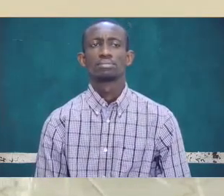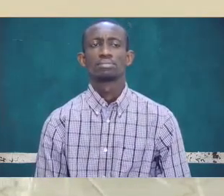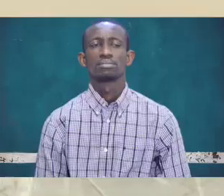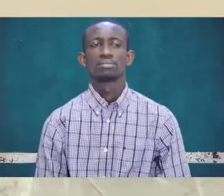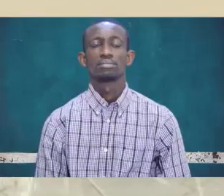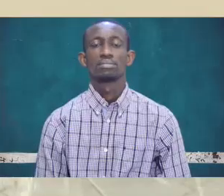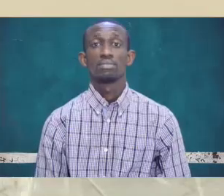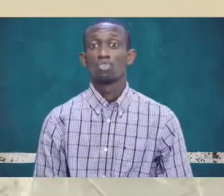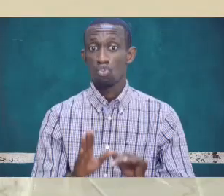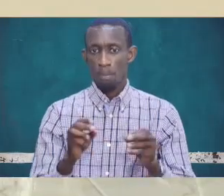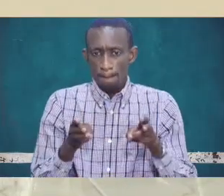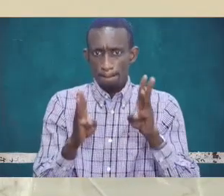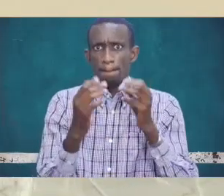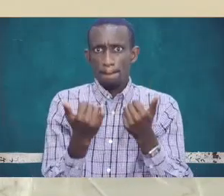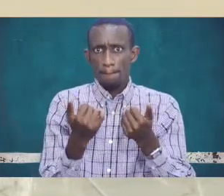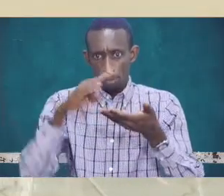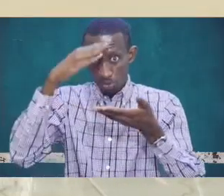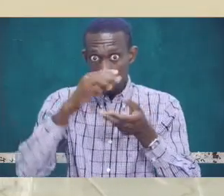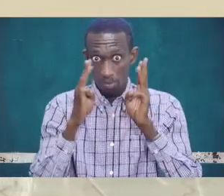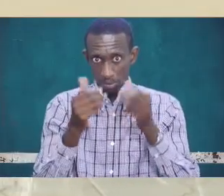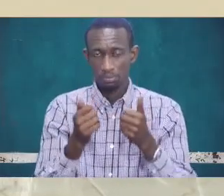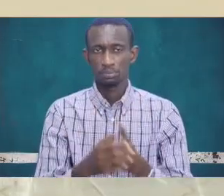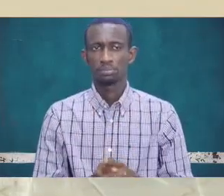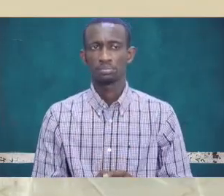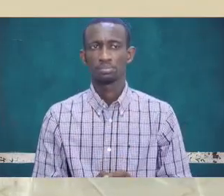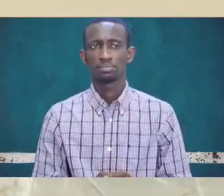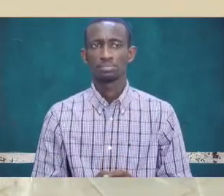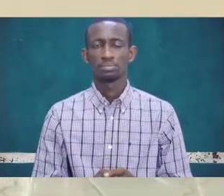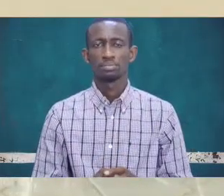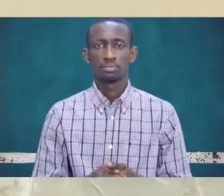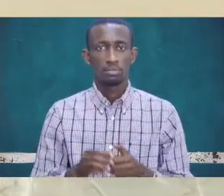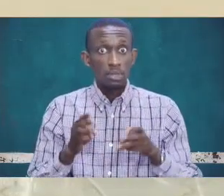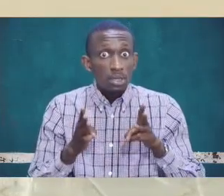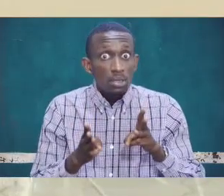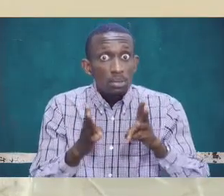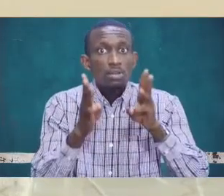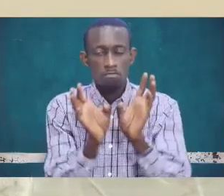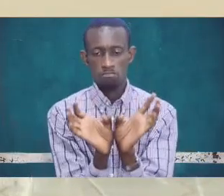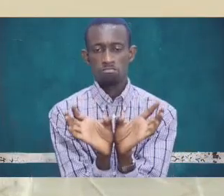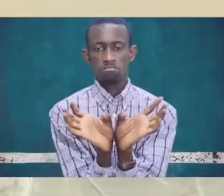today's method, our today's lesson. Methods of separating